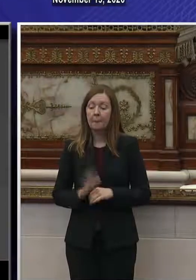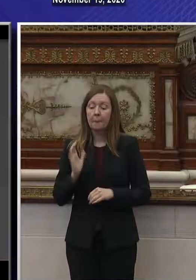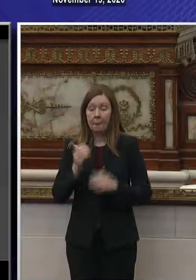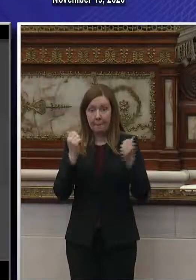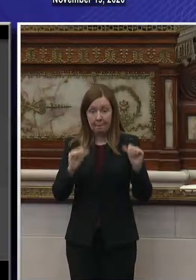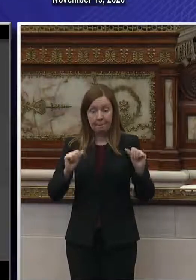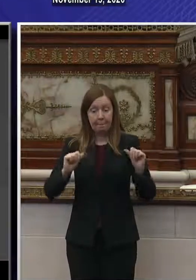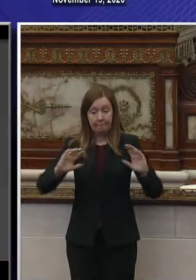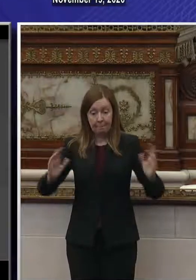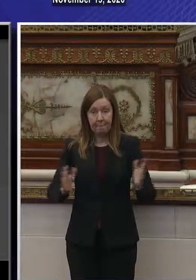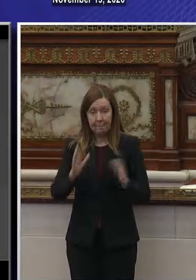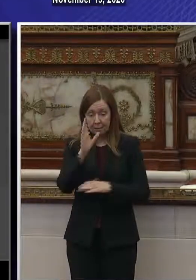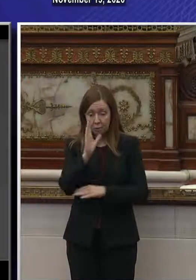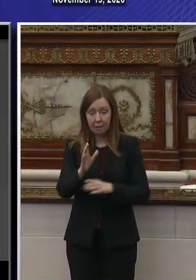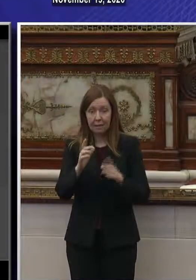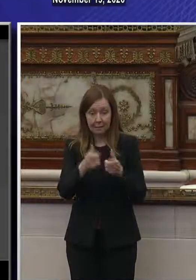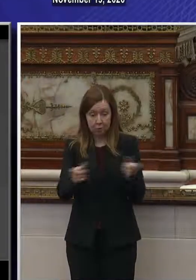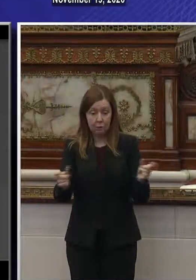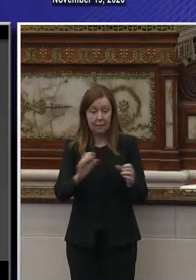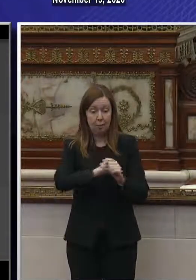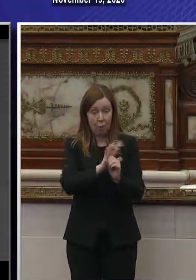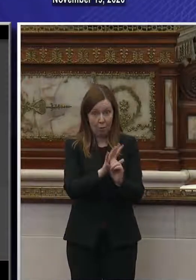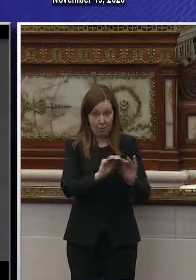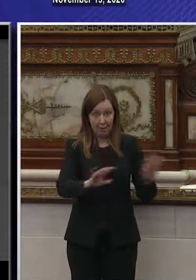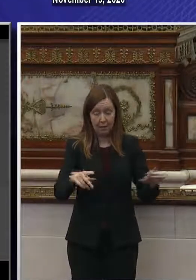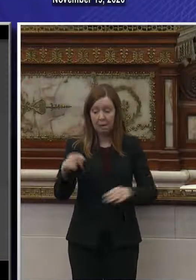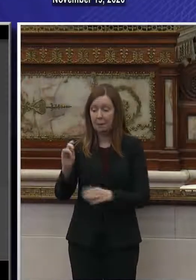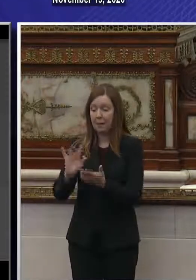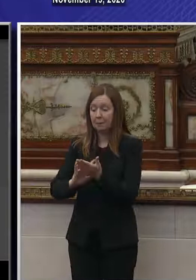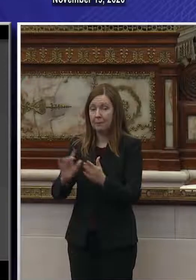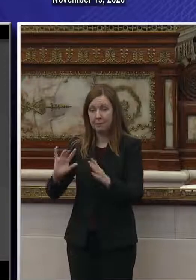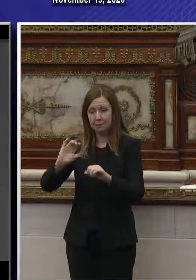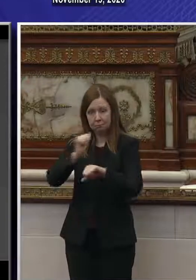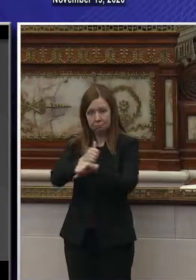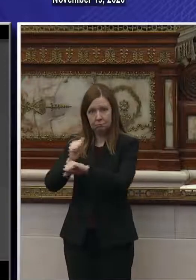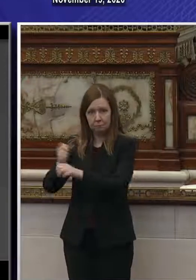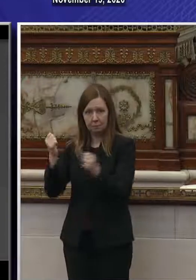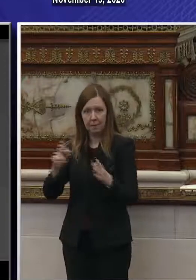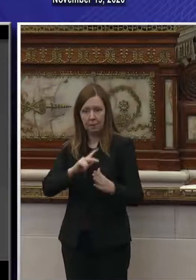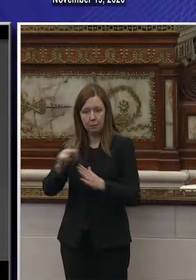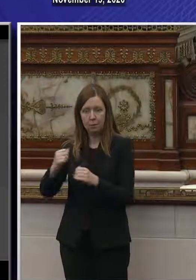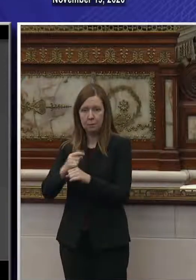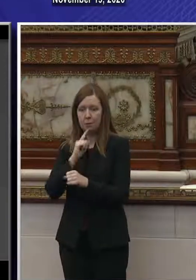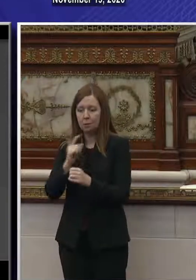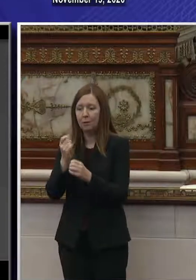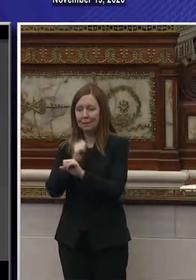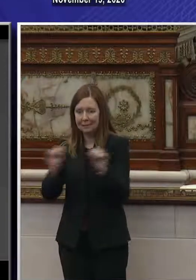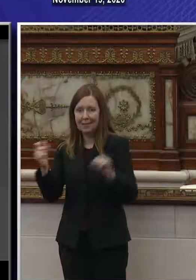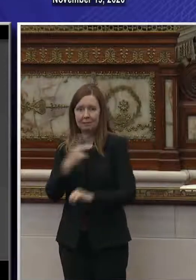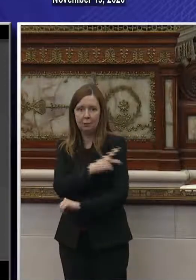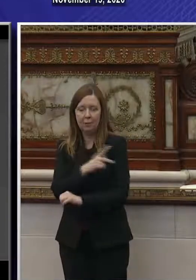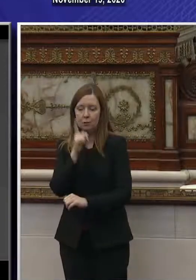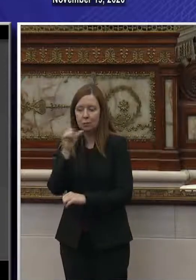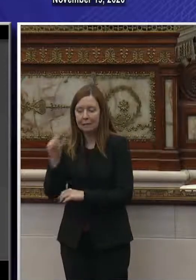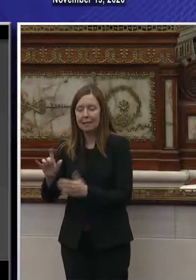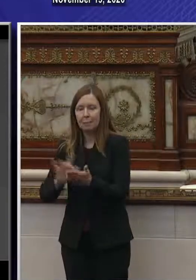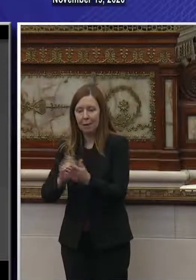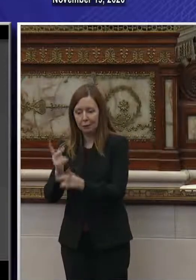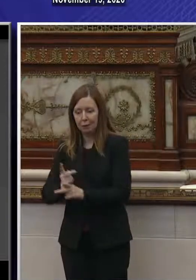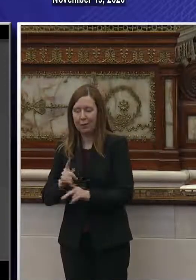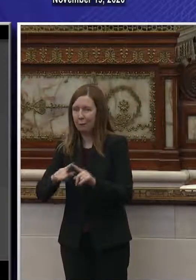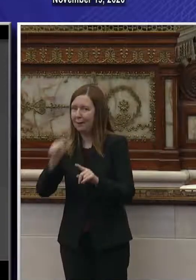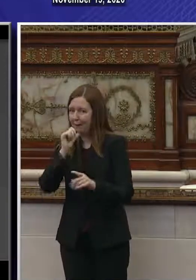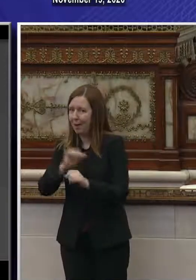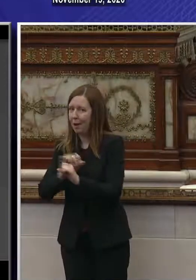efforts to directly treat COVID-19 patients, Penn Medicine has implemented a number of programs to ensure the safety of patients who need medical care